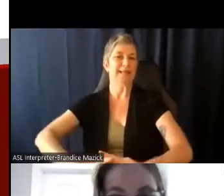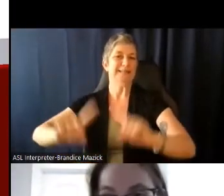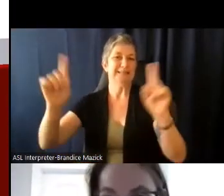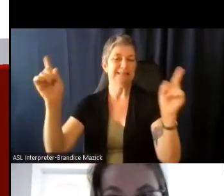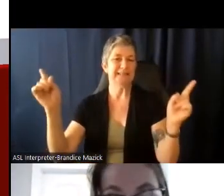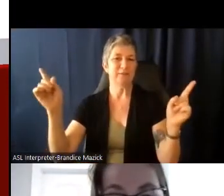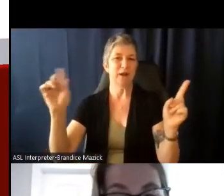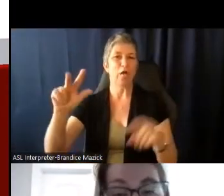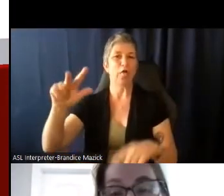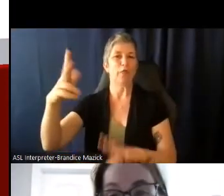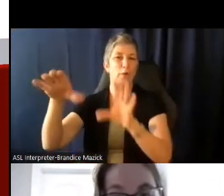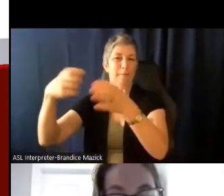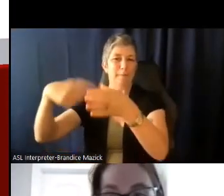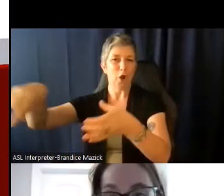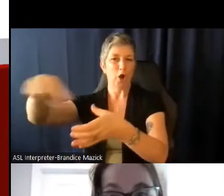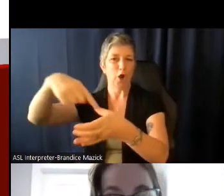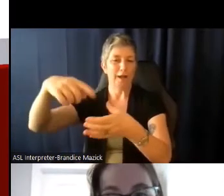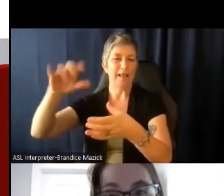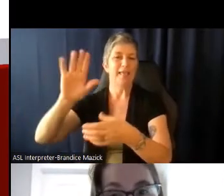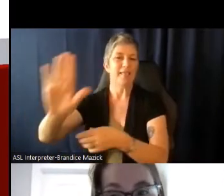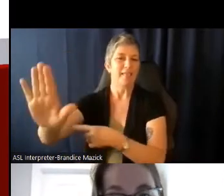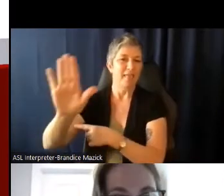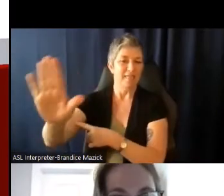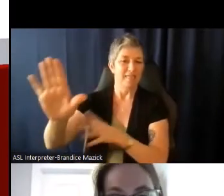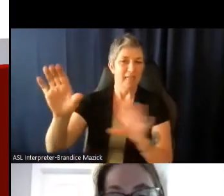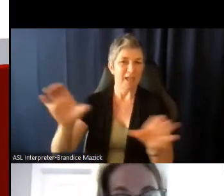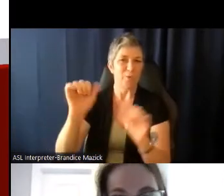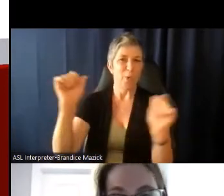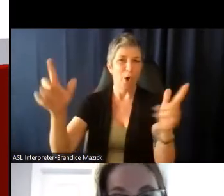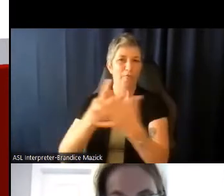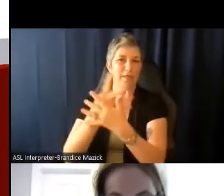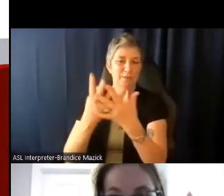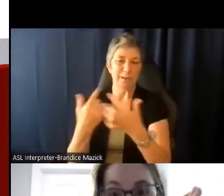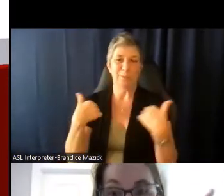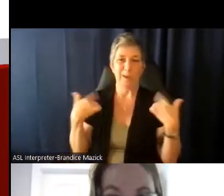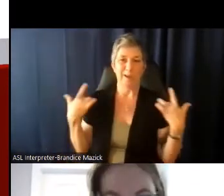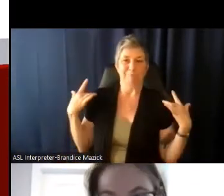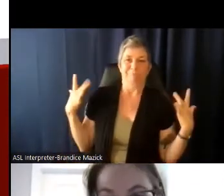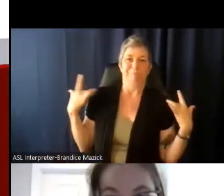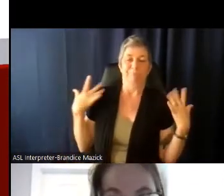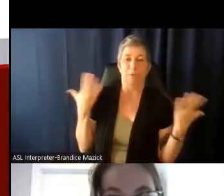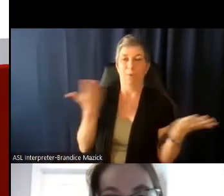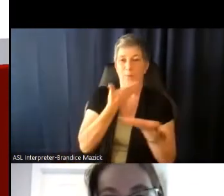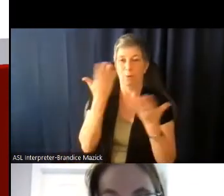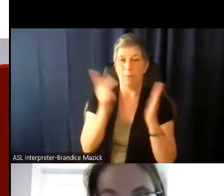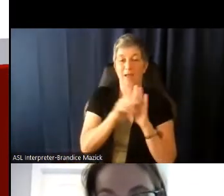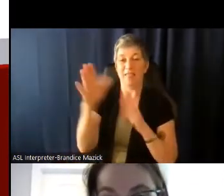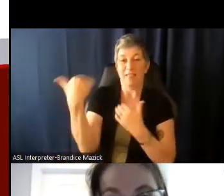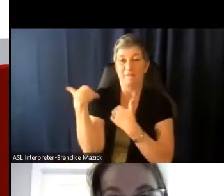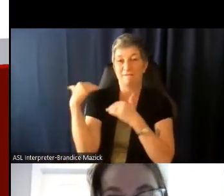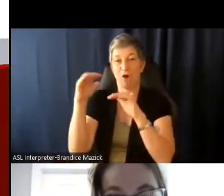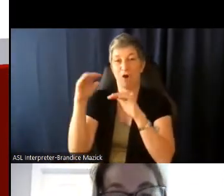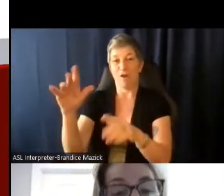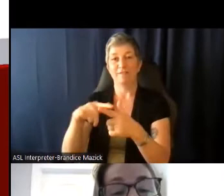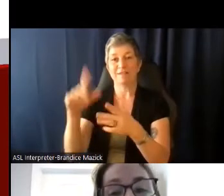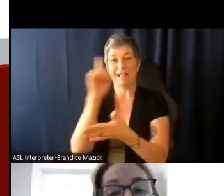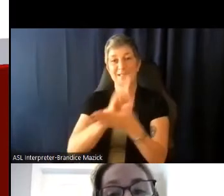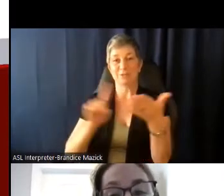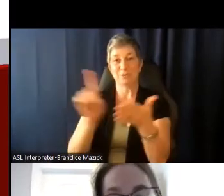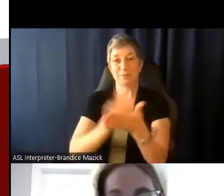to a third party. They're the ones that do all the screening. We don't have a policy. It's their fault if there's any discrimination